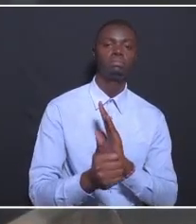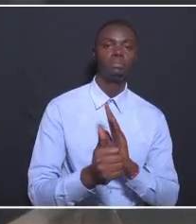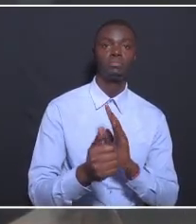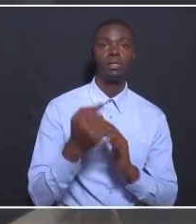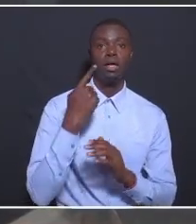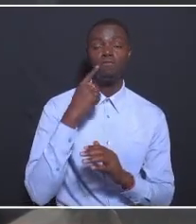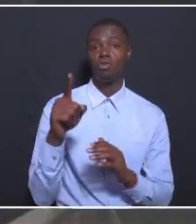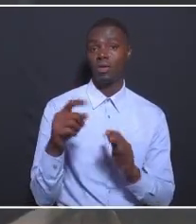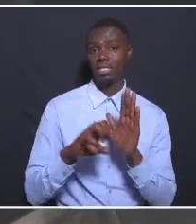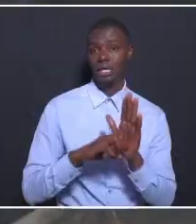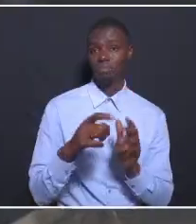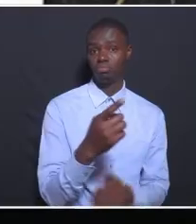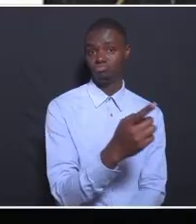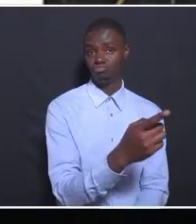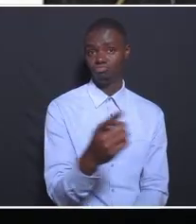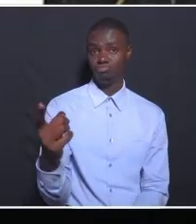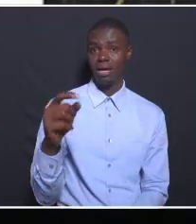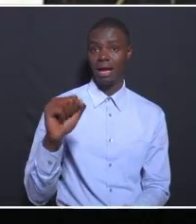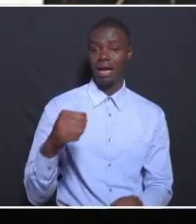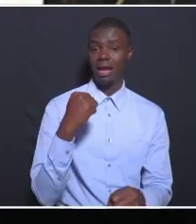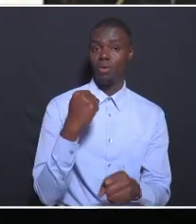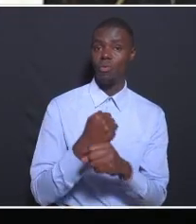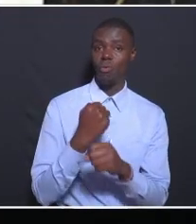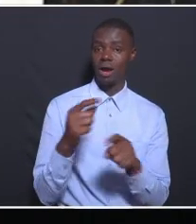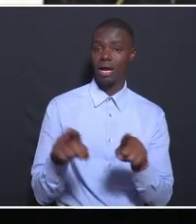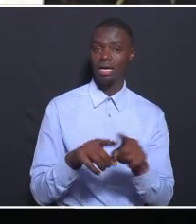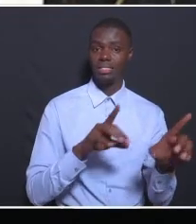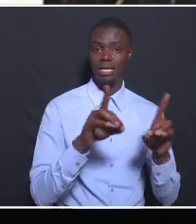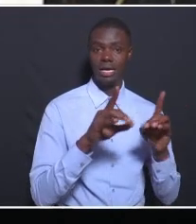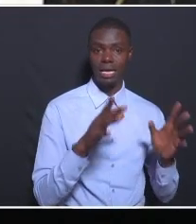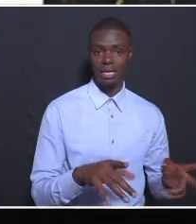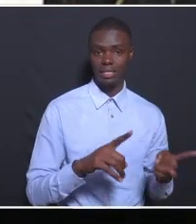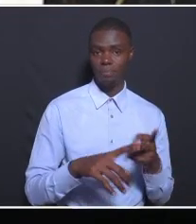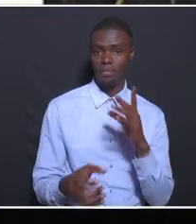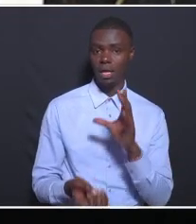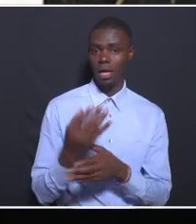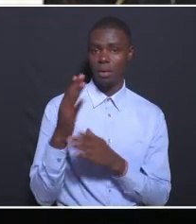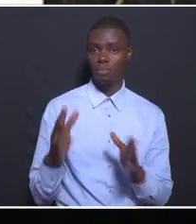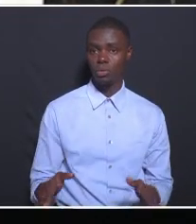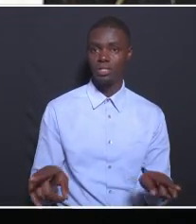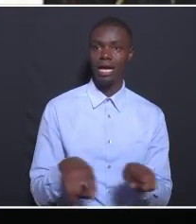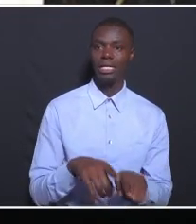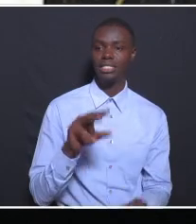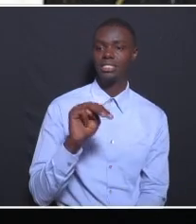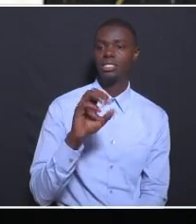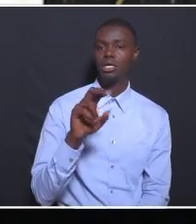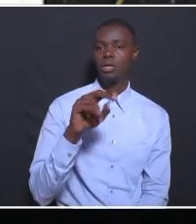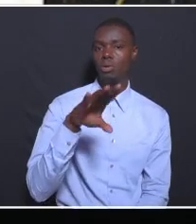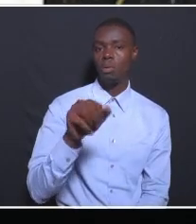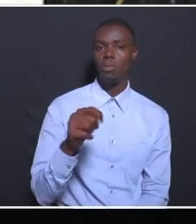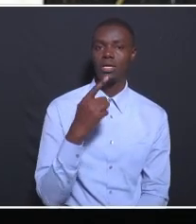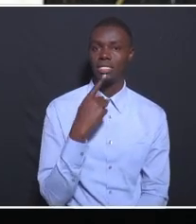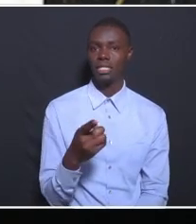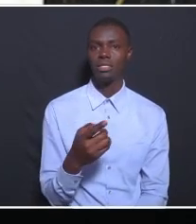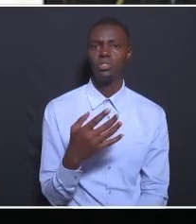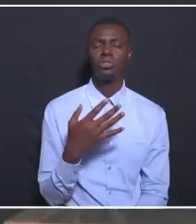every person here can function as a director, can function as a producer, as Monica said. So I really did want